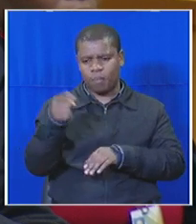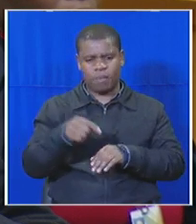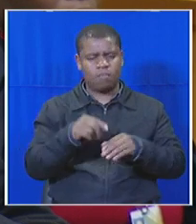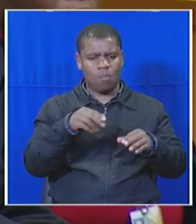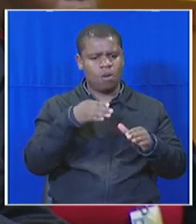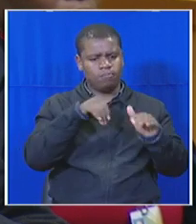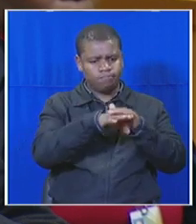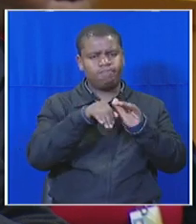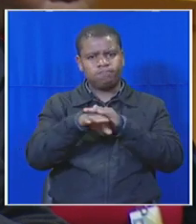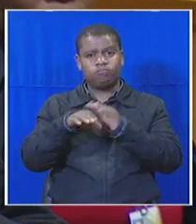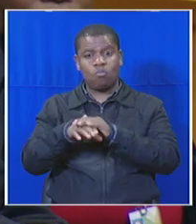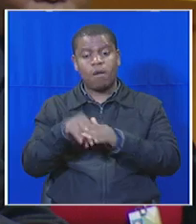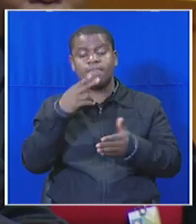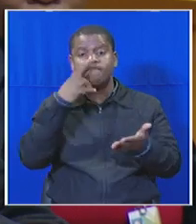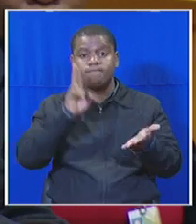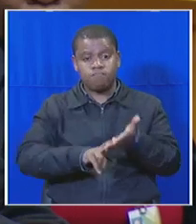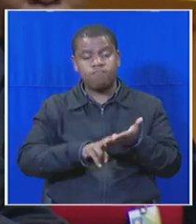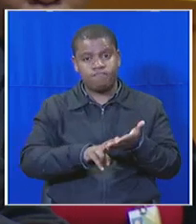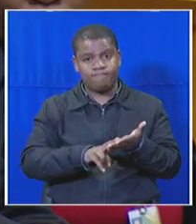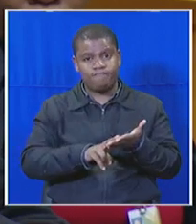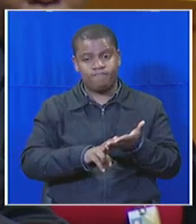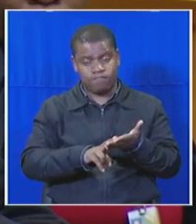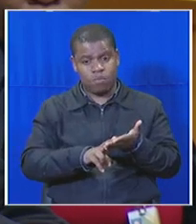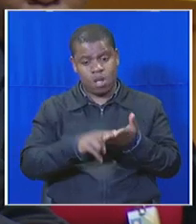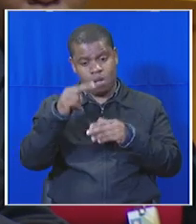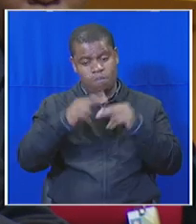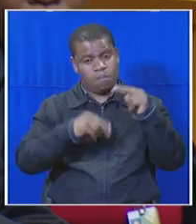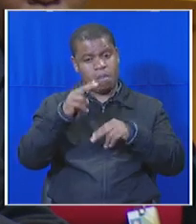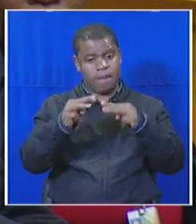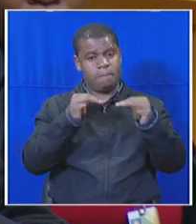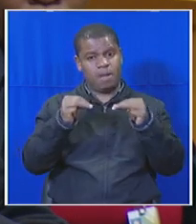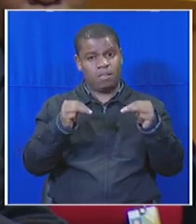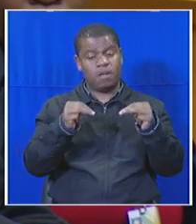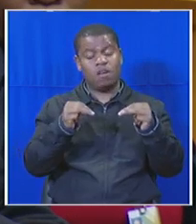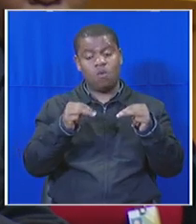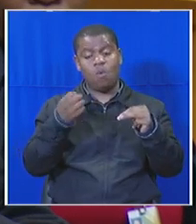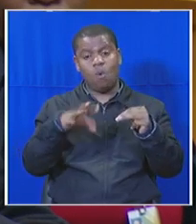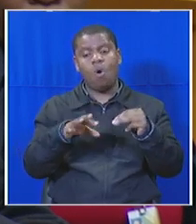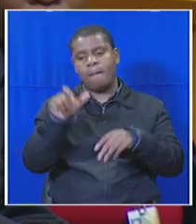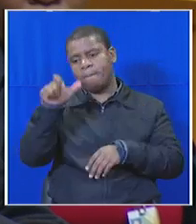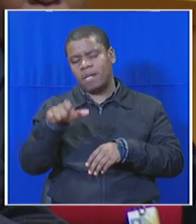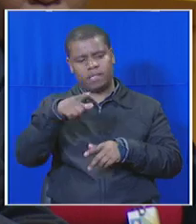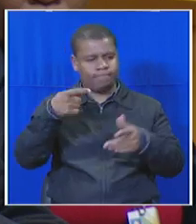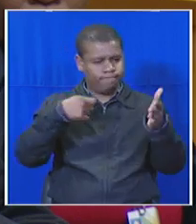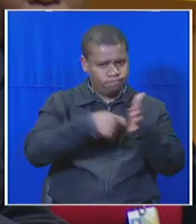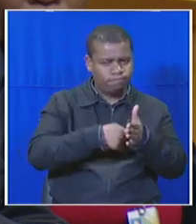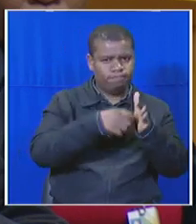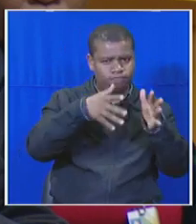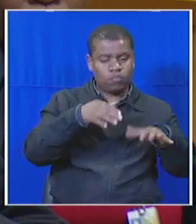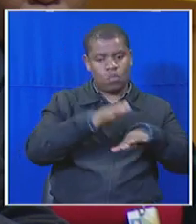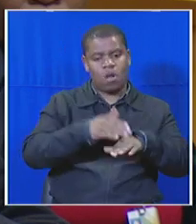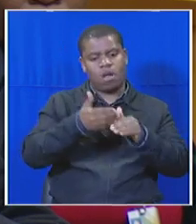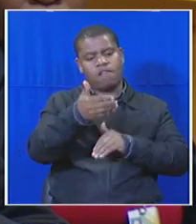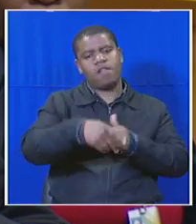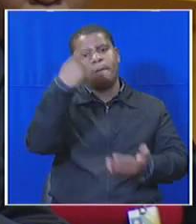to enter into new agreements with the new flats management or the potential buyer of the flats after the